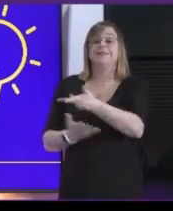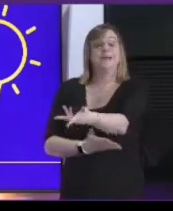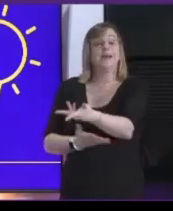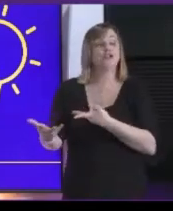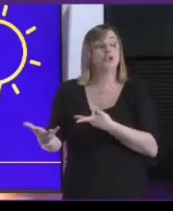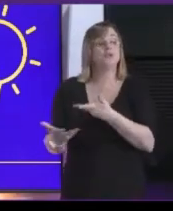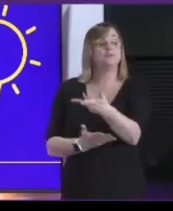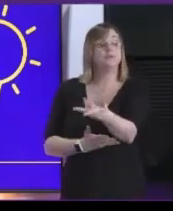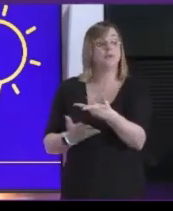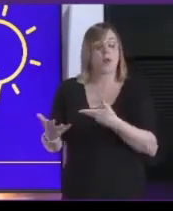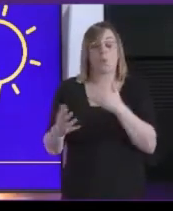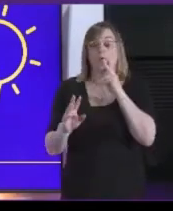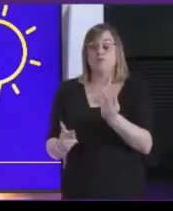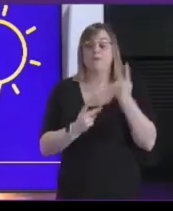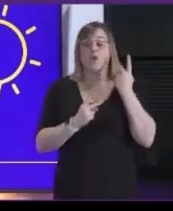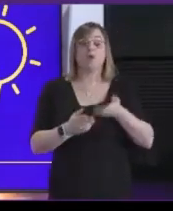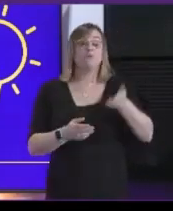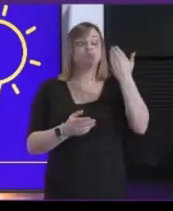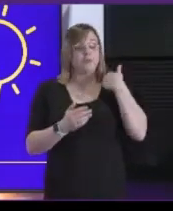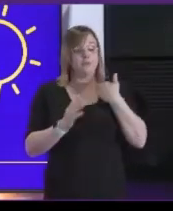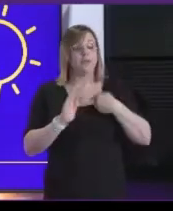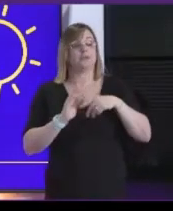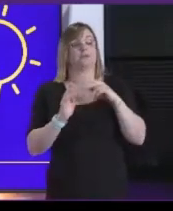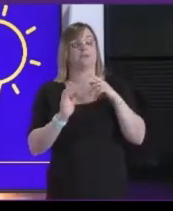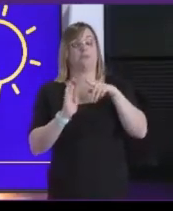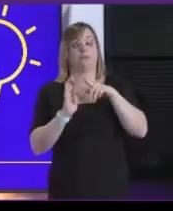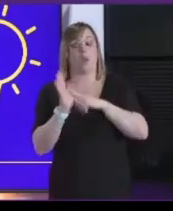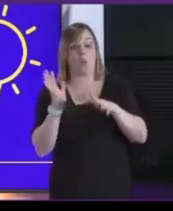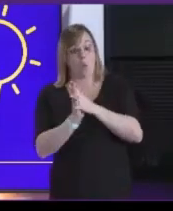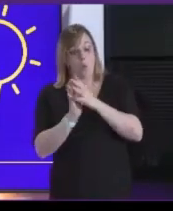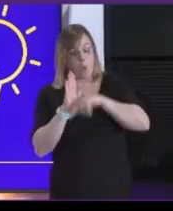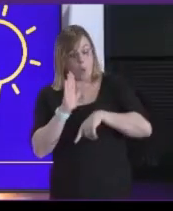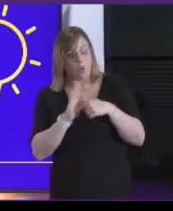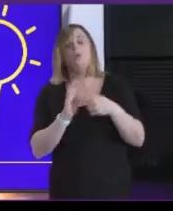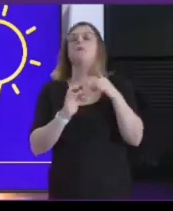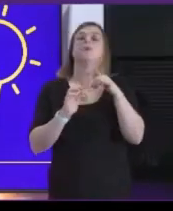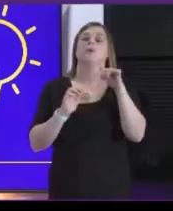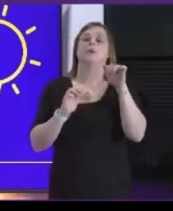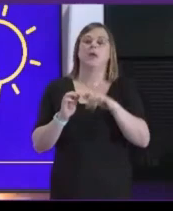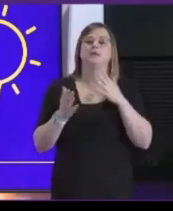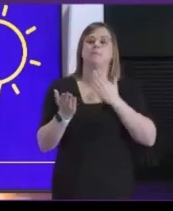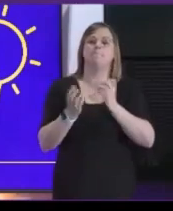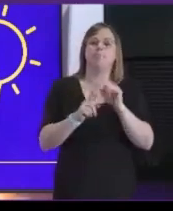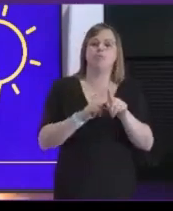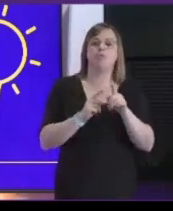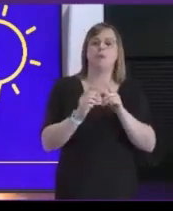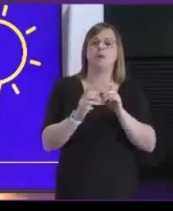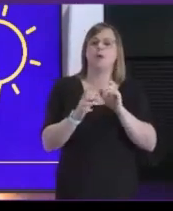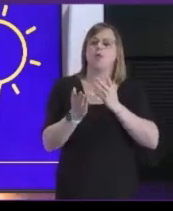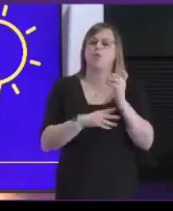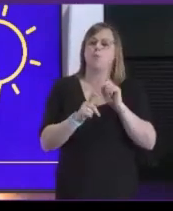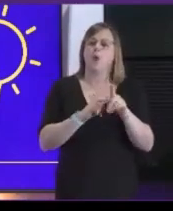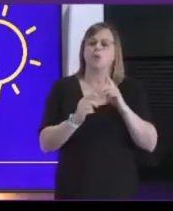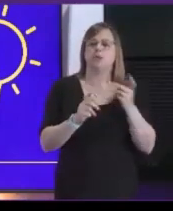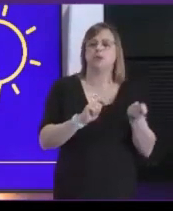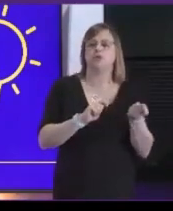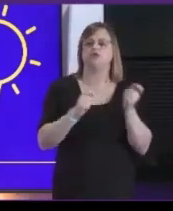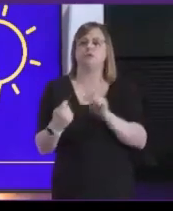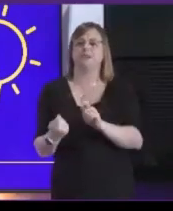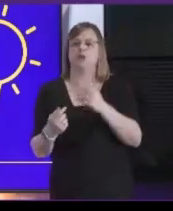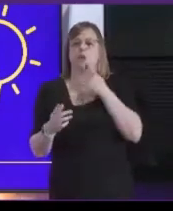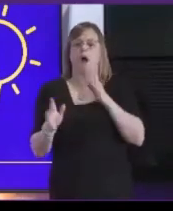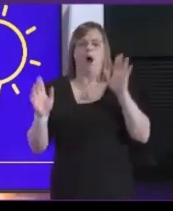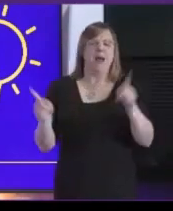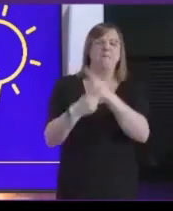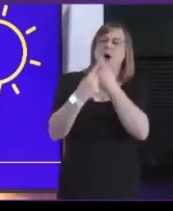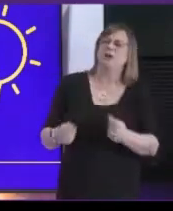of the previous legislation, the Web Accessibility Directive, and even though during the whole transposition, most of the member states said, oh, this is impossible, we can't do this, and no,